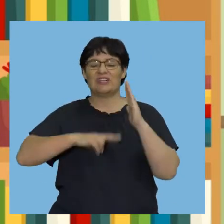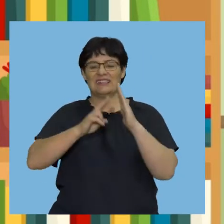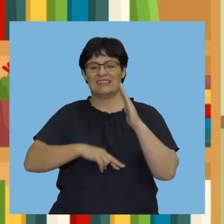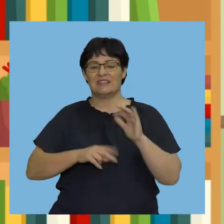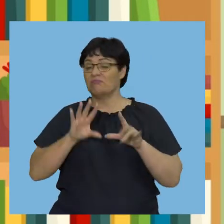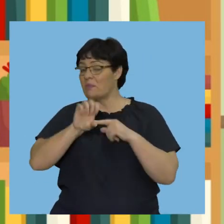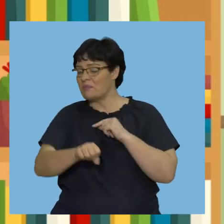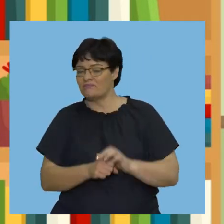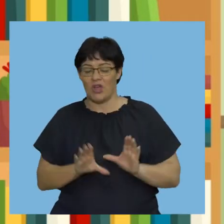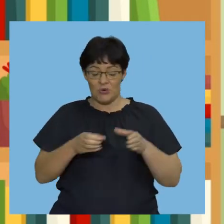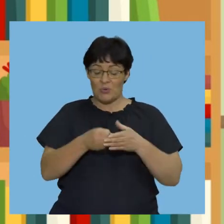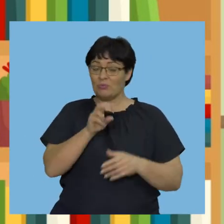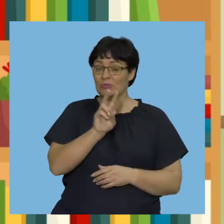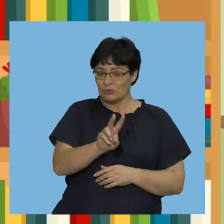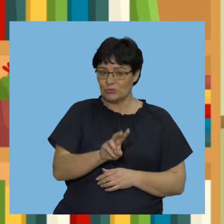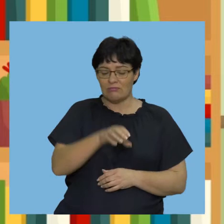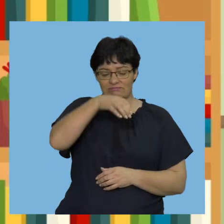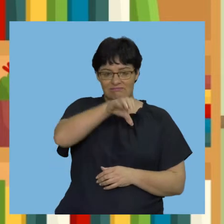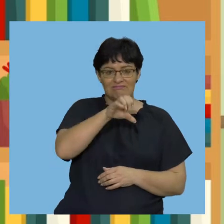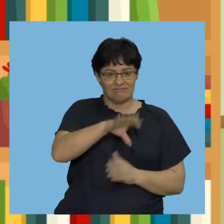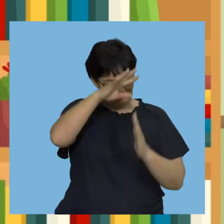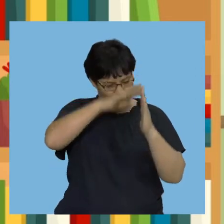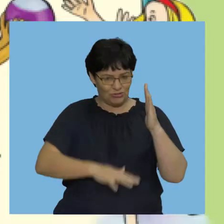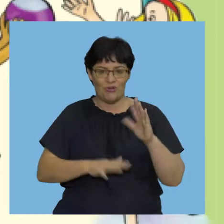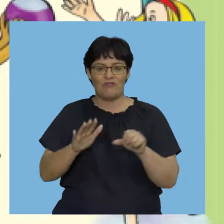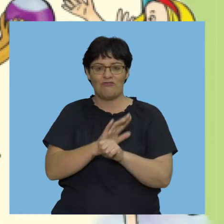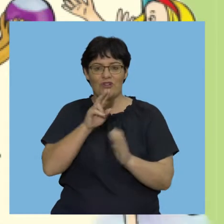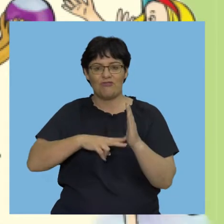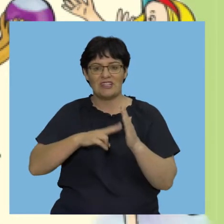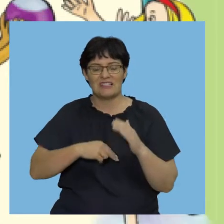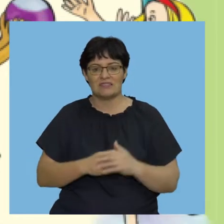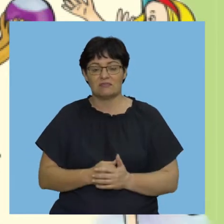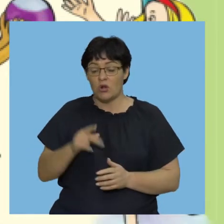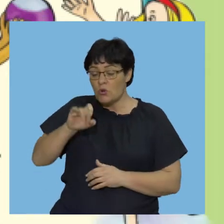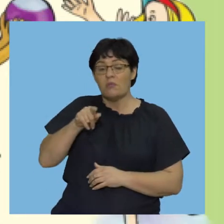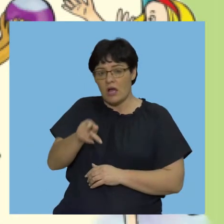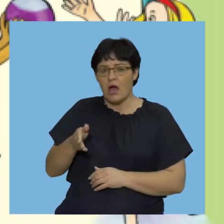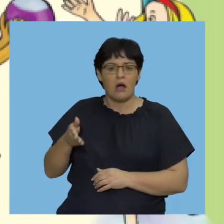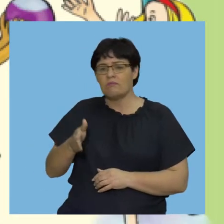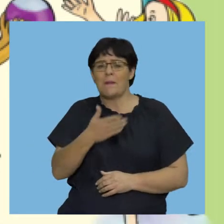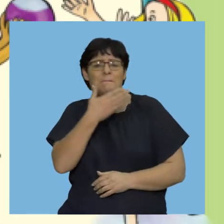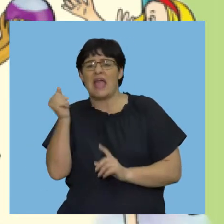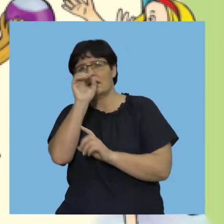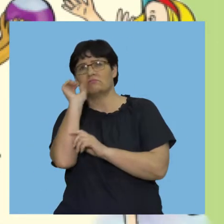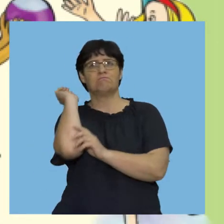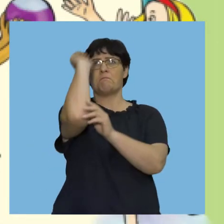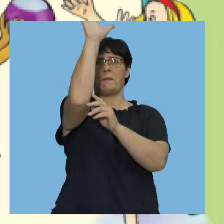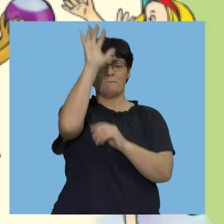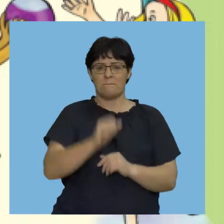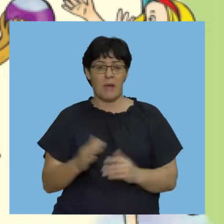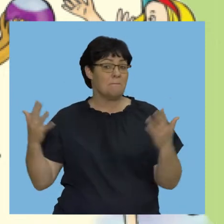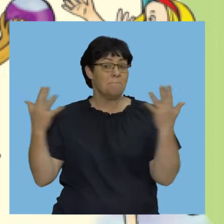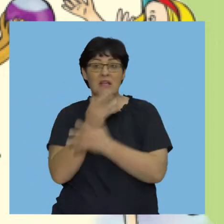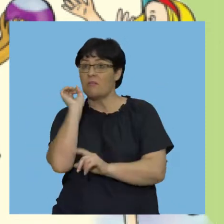out. Group 2, let's read the rest of the story. Nomsa was their best shooter. She never